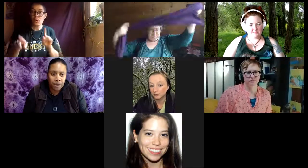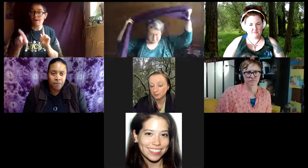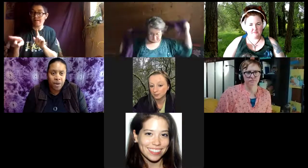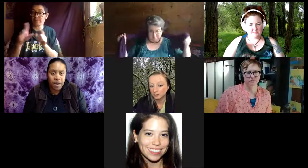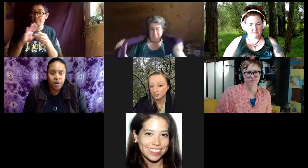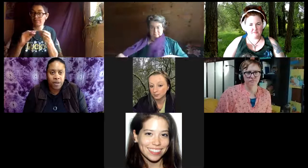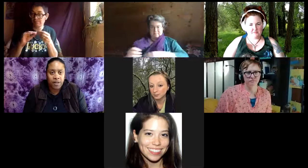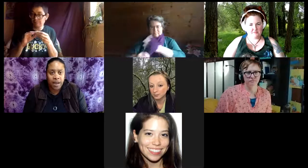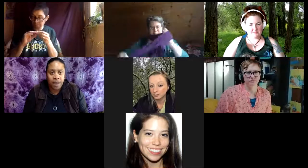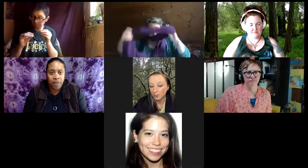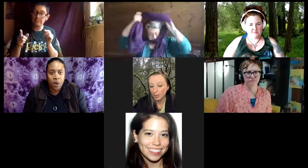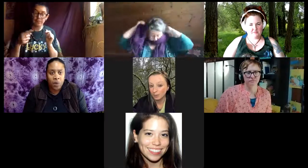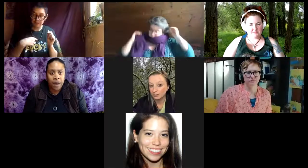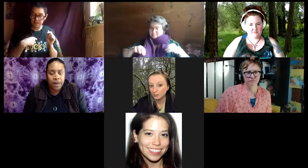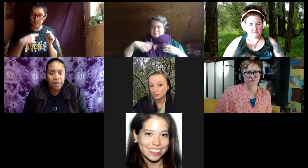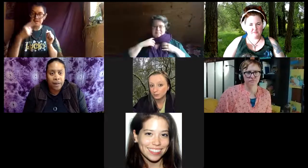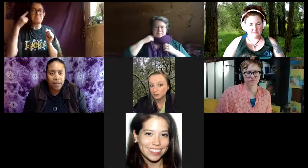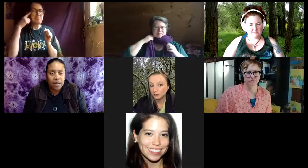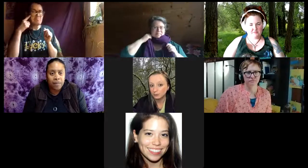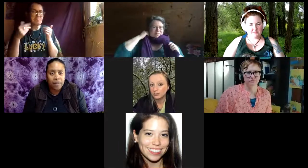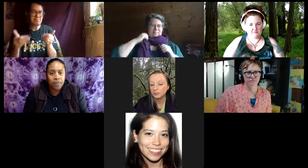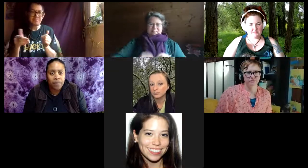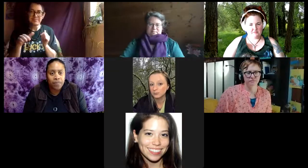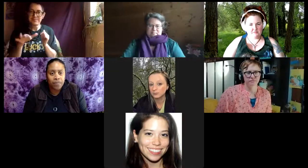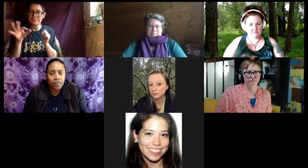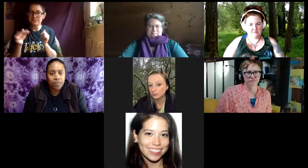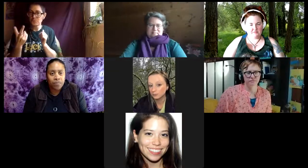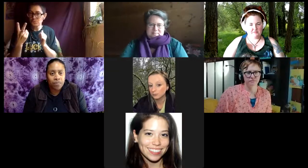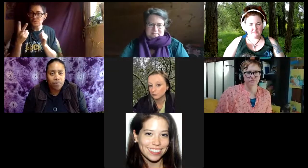know, make you feel safe and be open-minded about it.